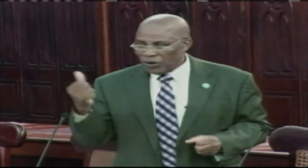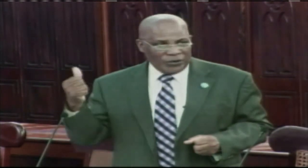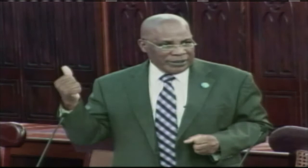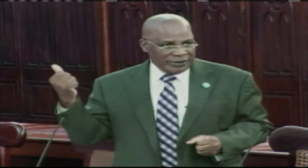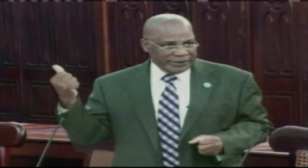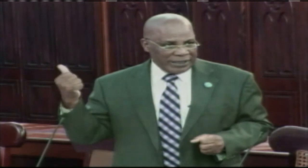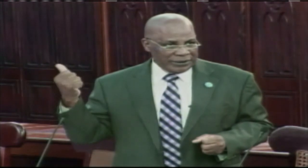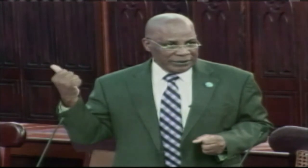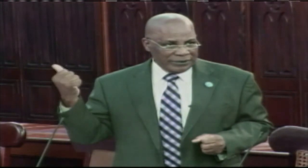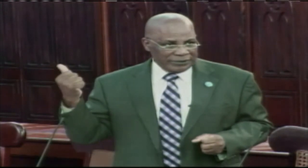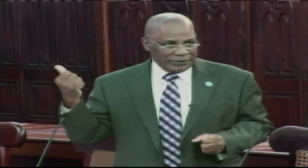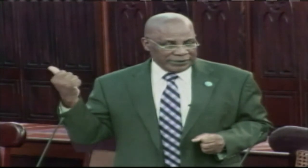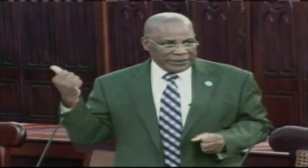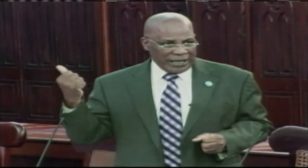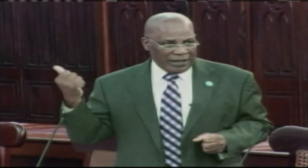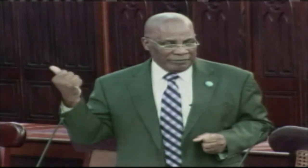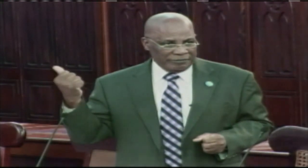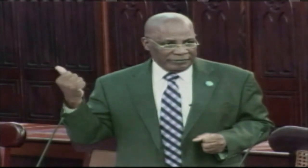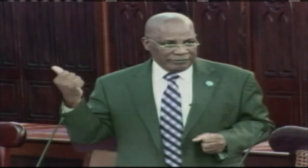and going